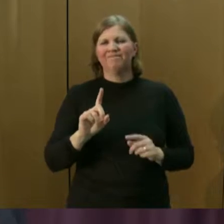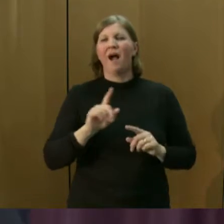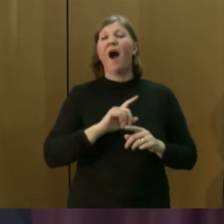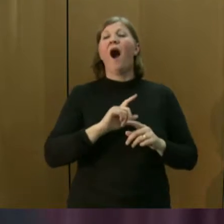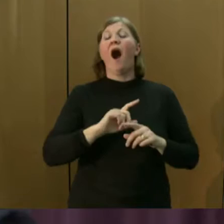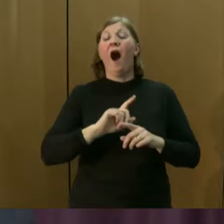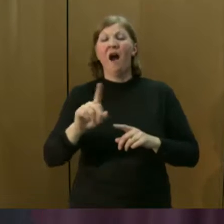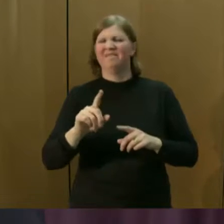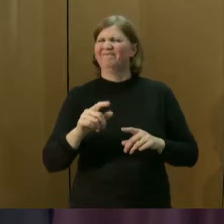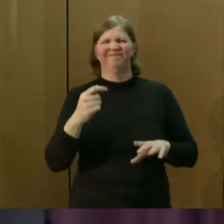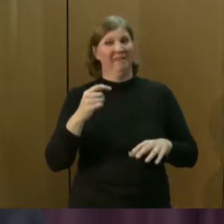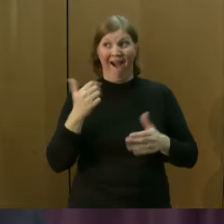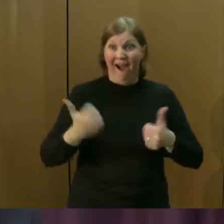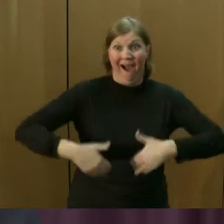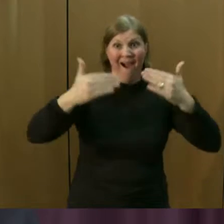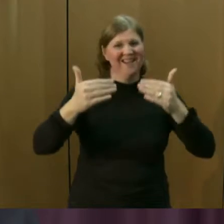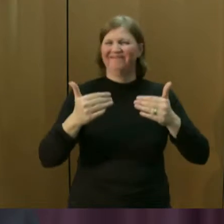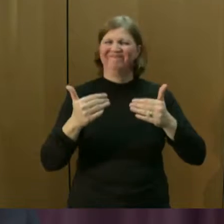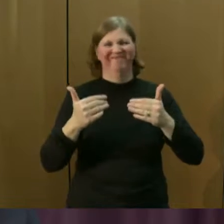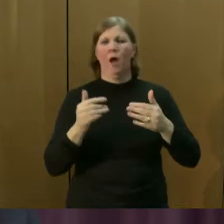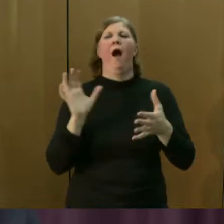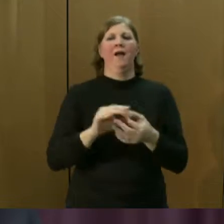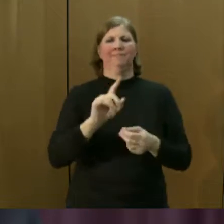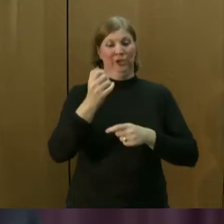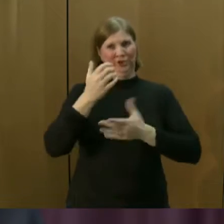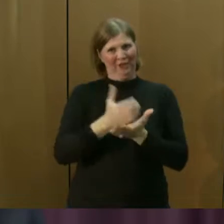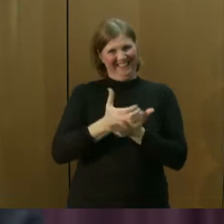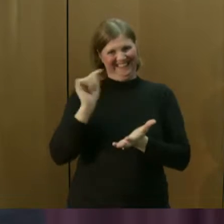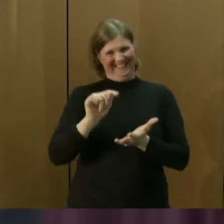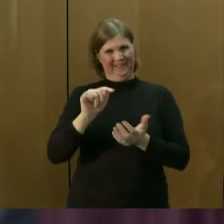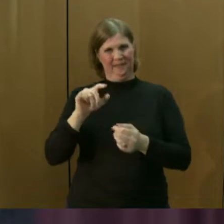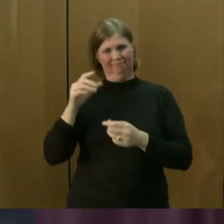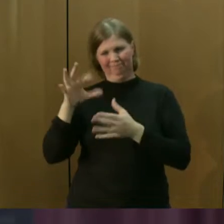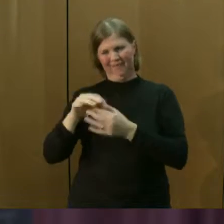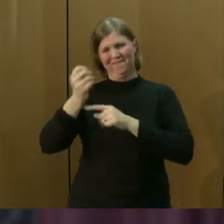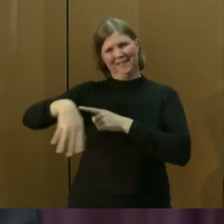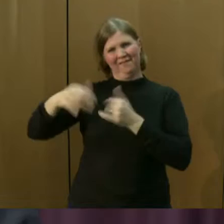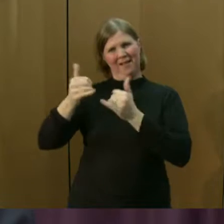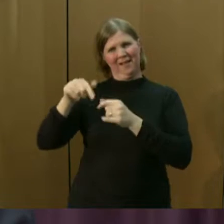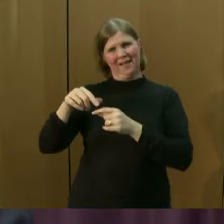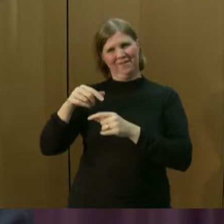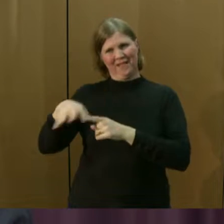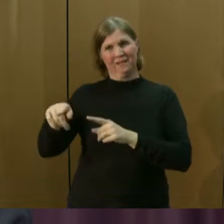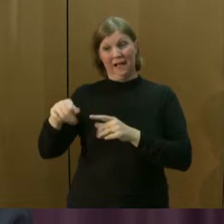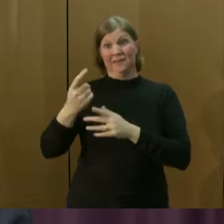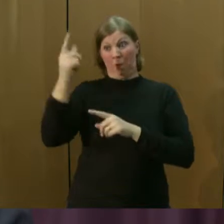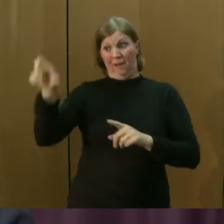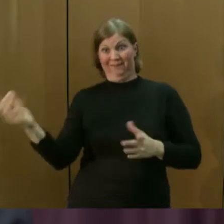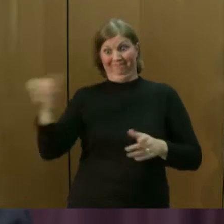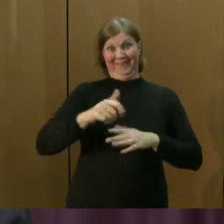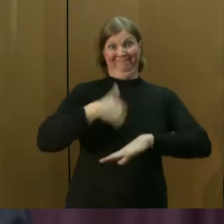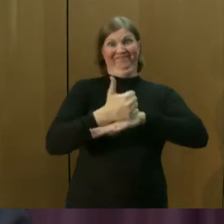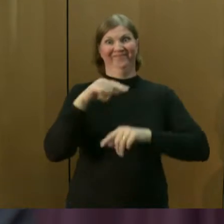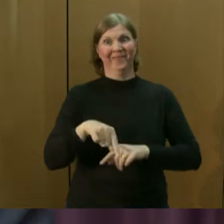was formed, again by the artists who had started the Fringe, to look after them, to realise that there would